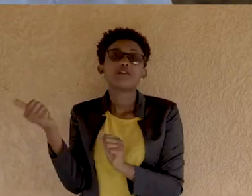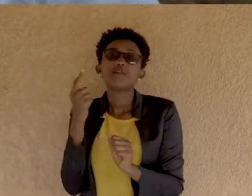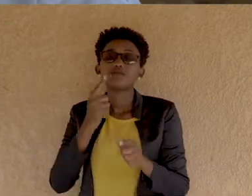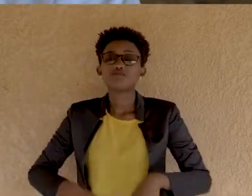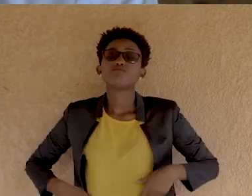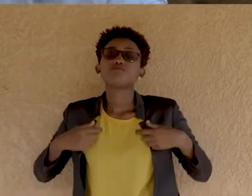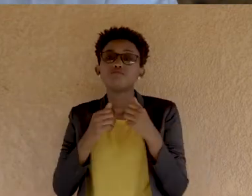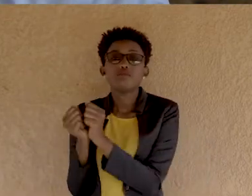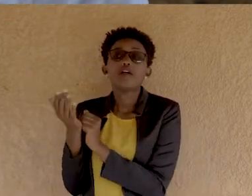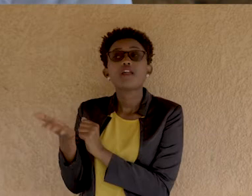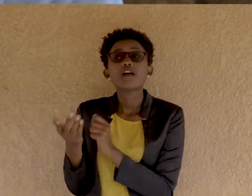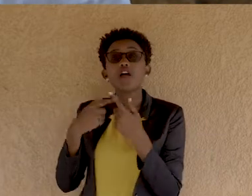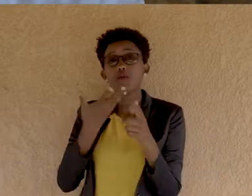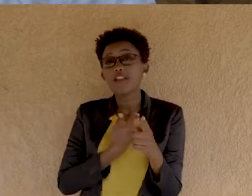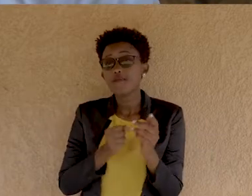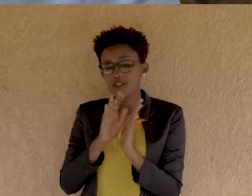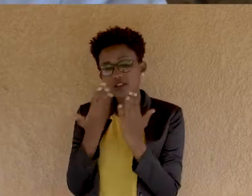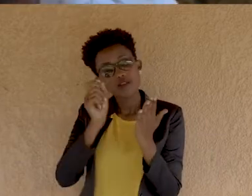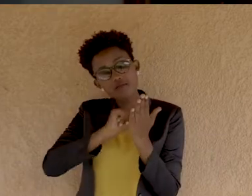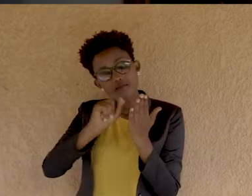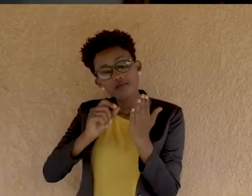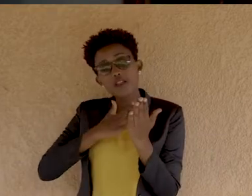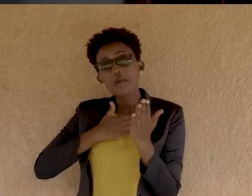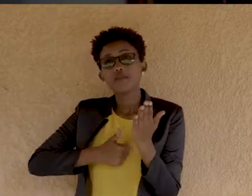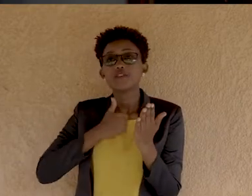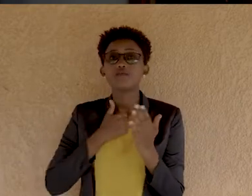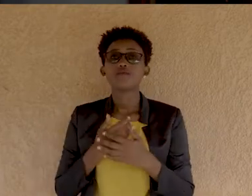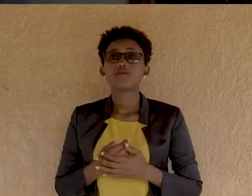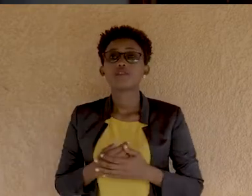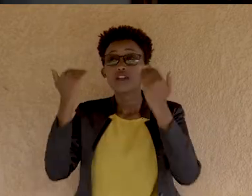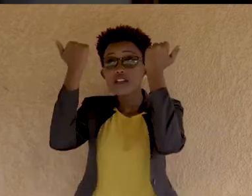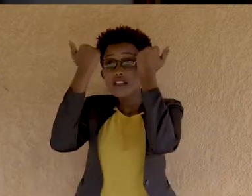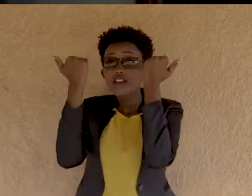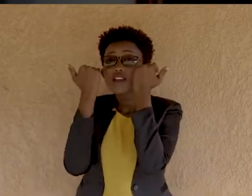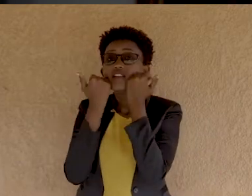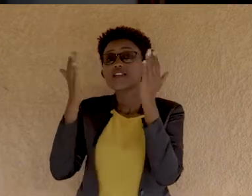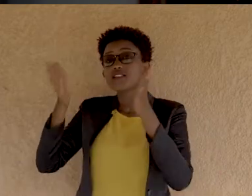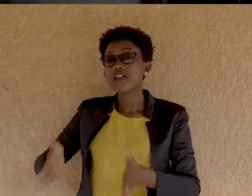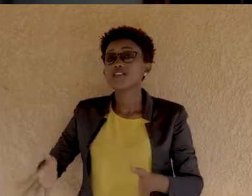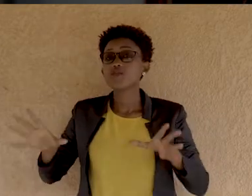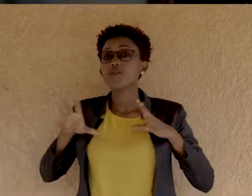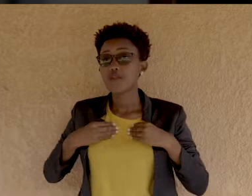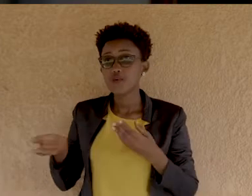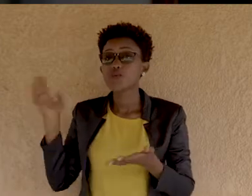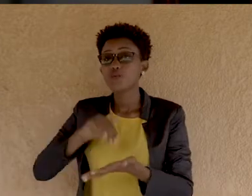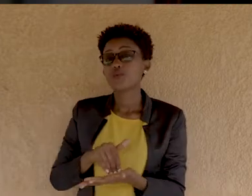aho ngaho nta kibazo, ariko nari mfite ikaye yanditse. The judge accepted to delay the case